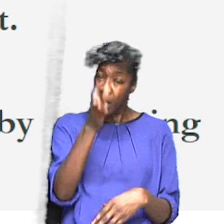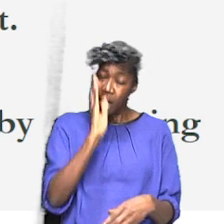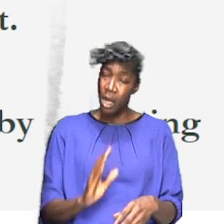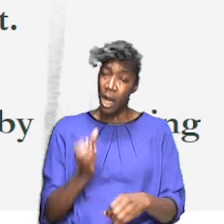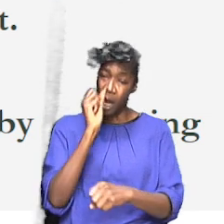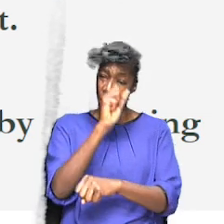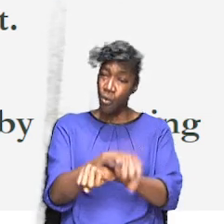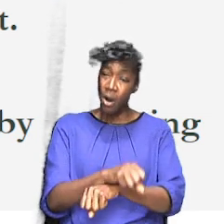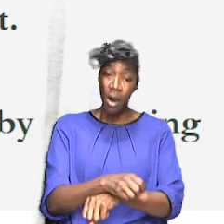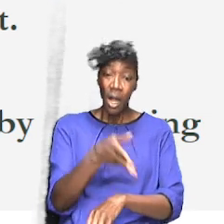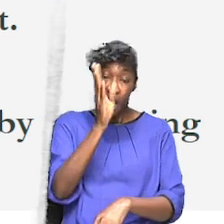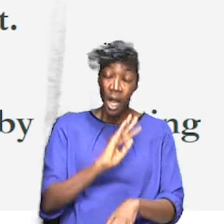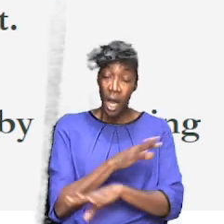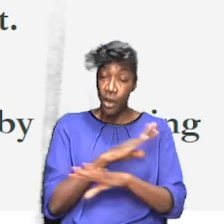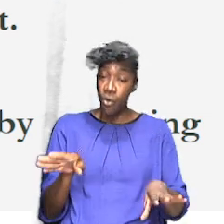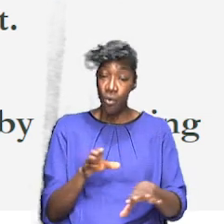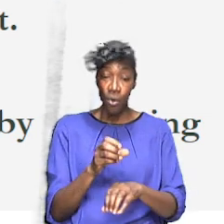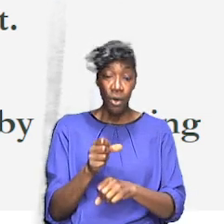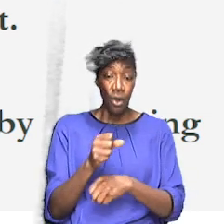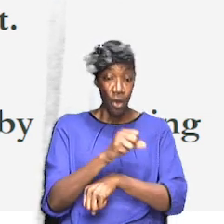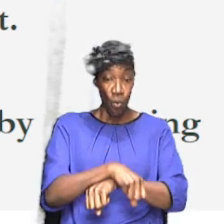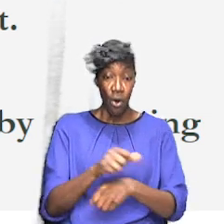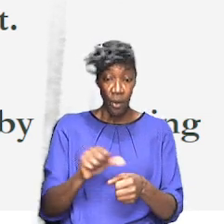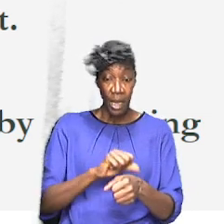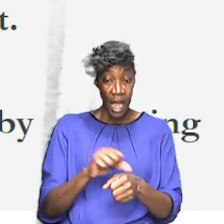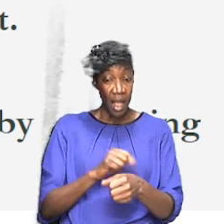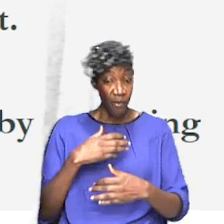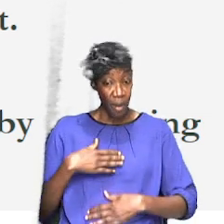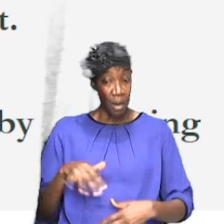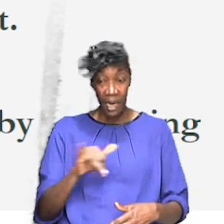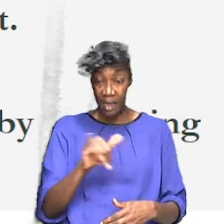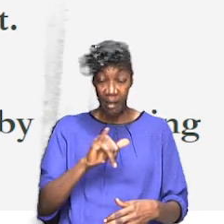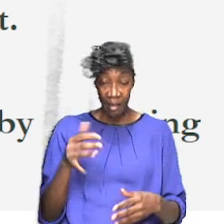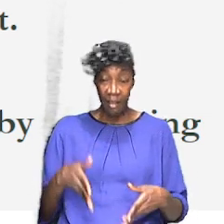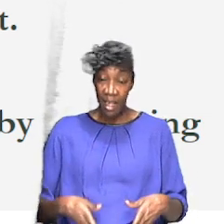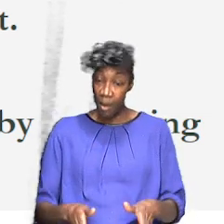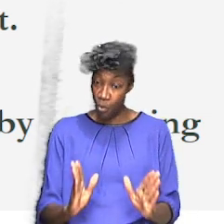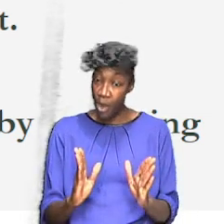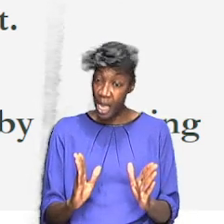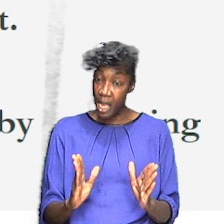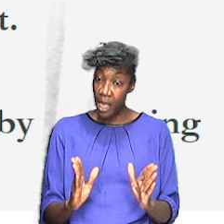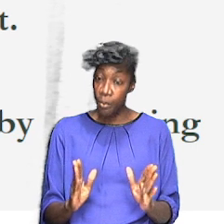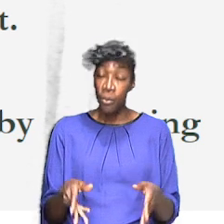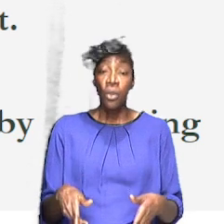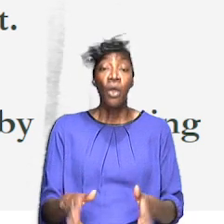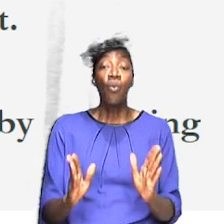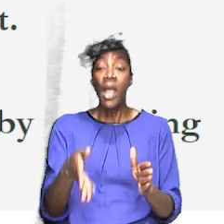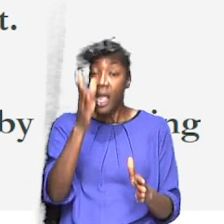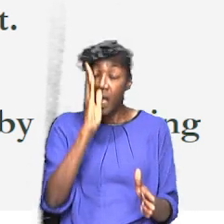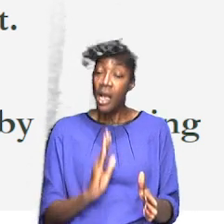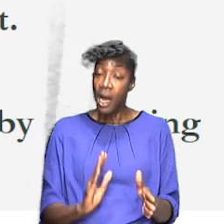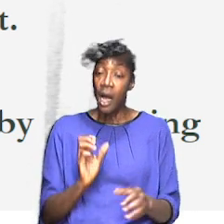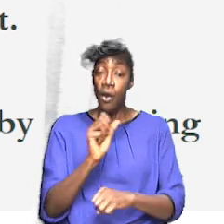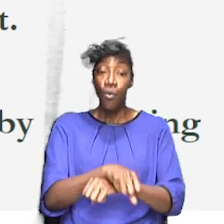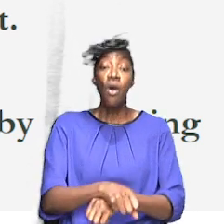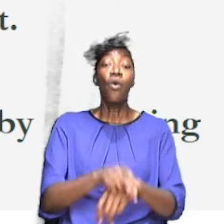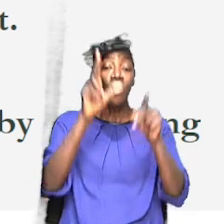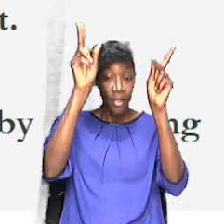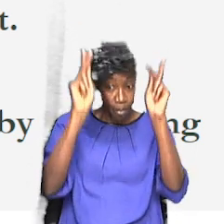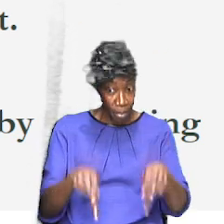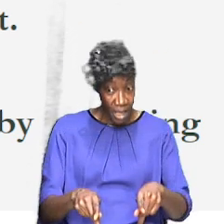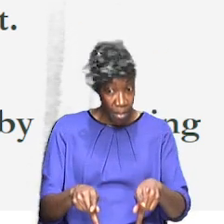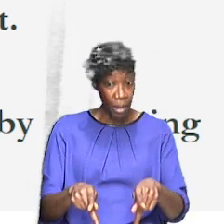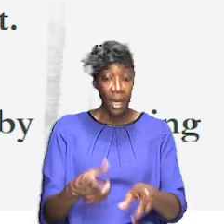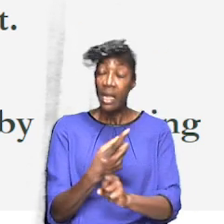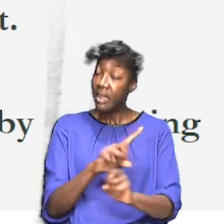with everybody the same way. And therefore, the way of God deals with individuals, allow God to deal with. And God has a